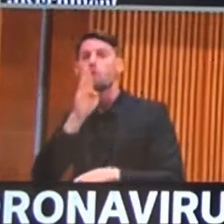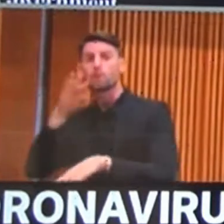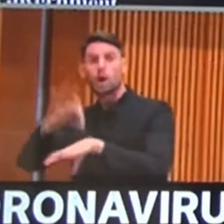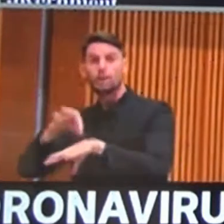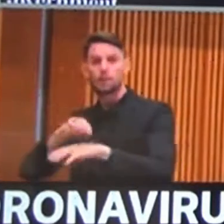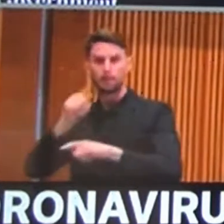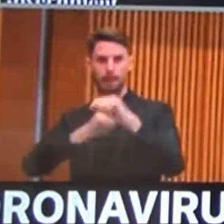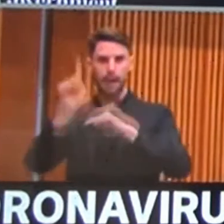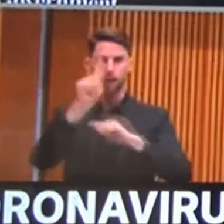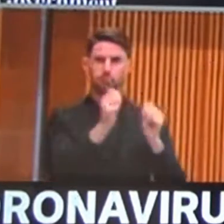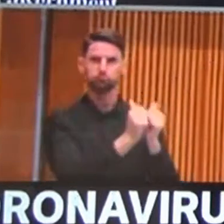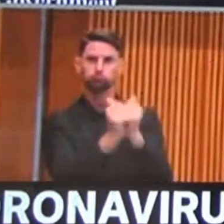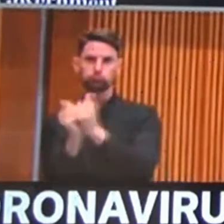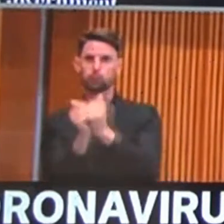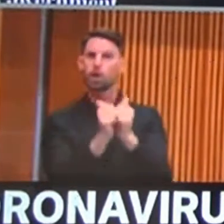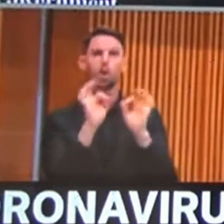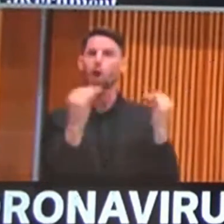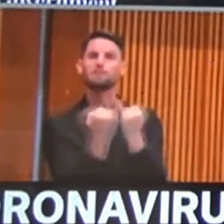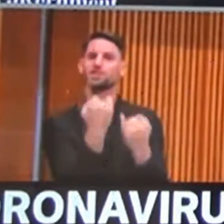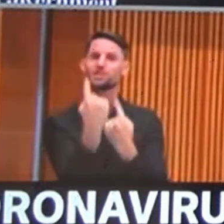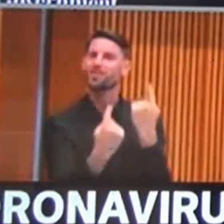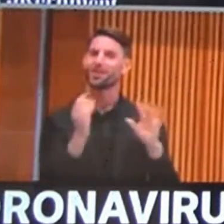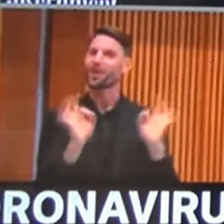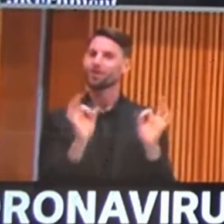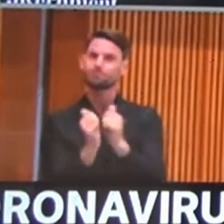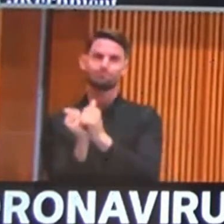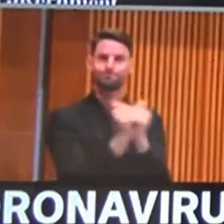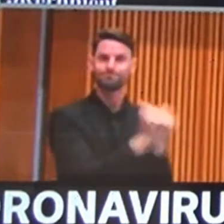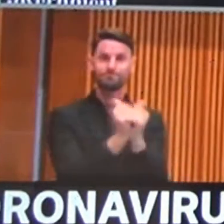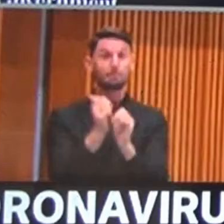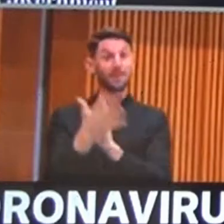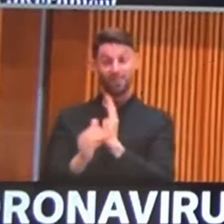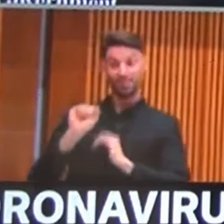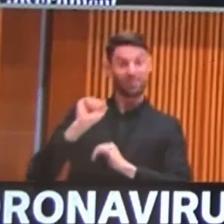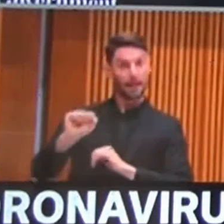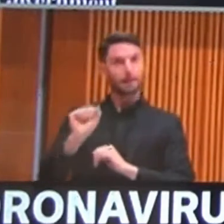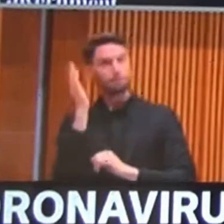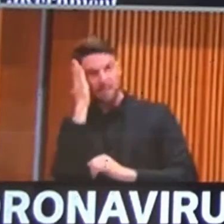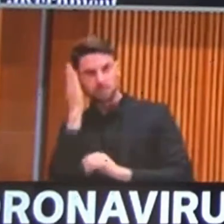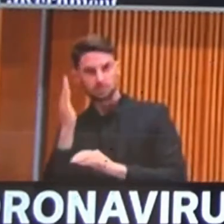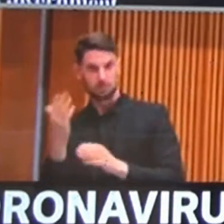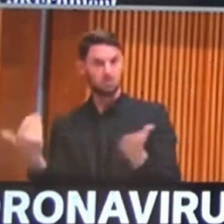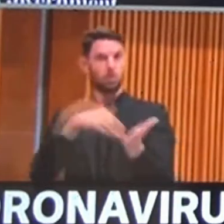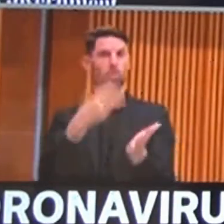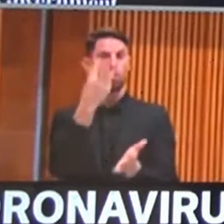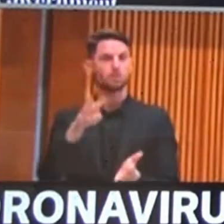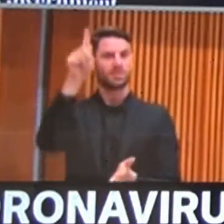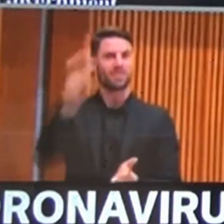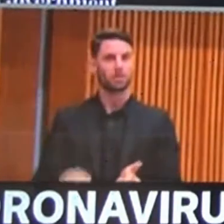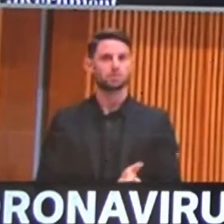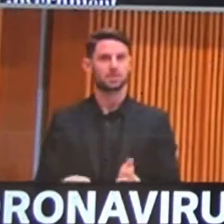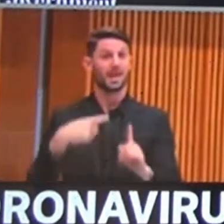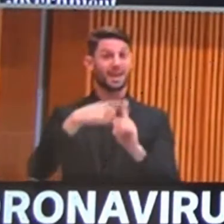has seen an additional 30,000 beds and beyond brought into the system, and over 57,000 nurses